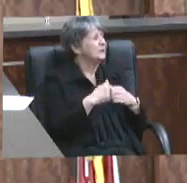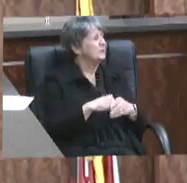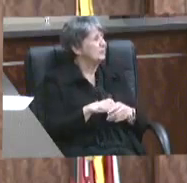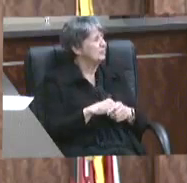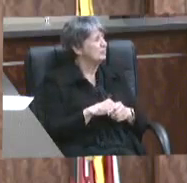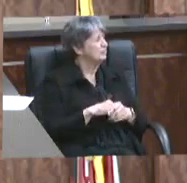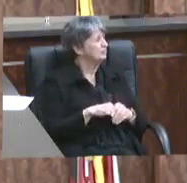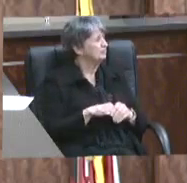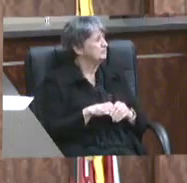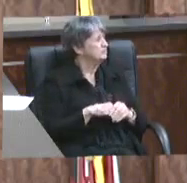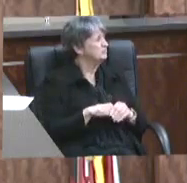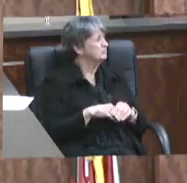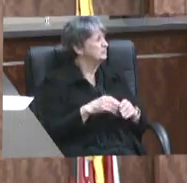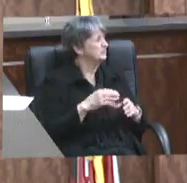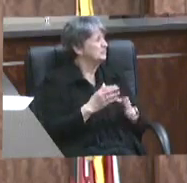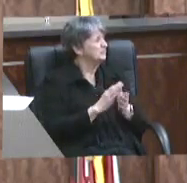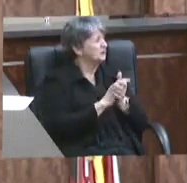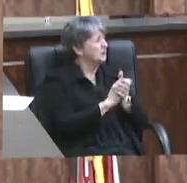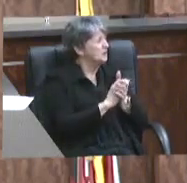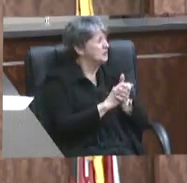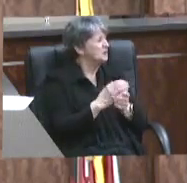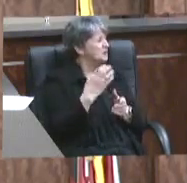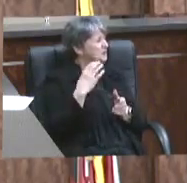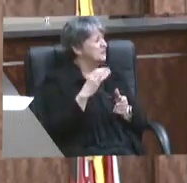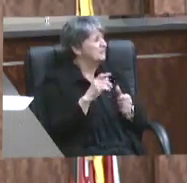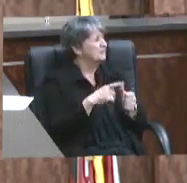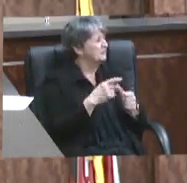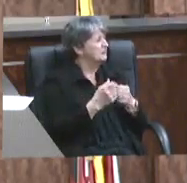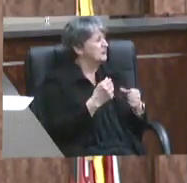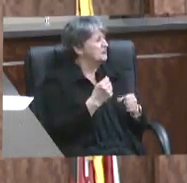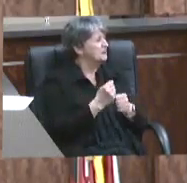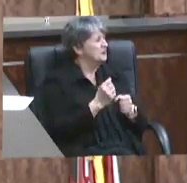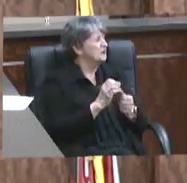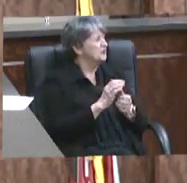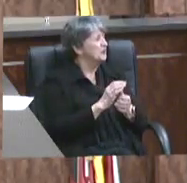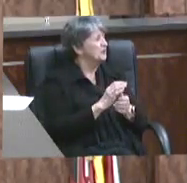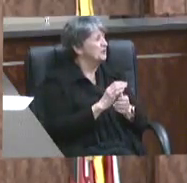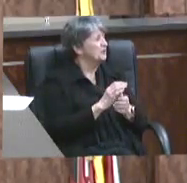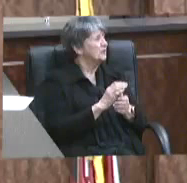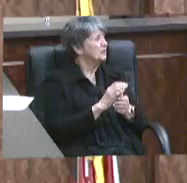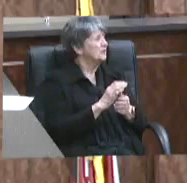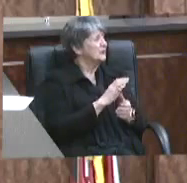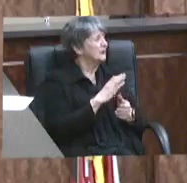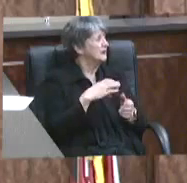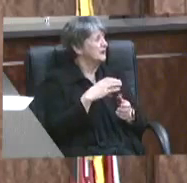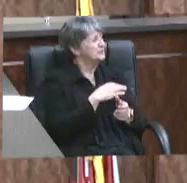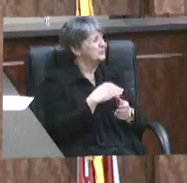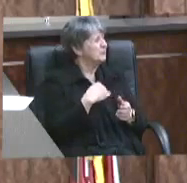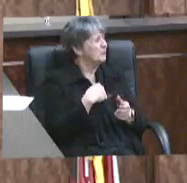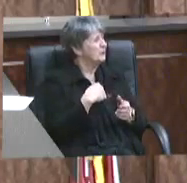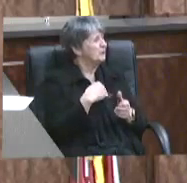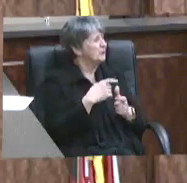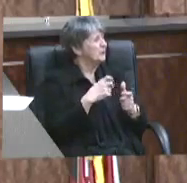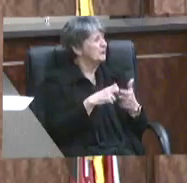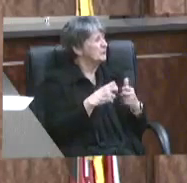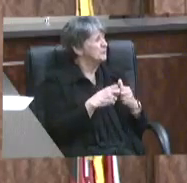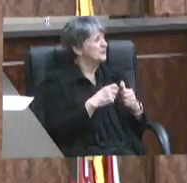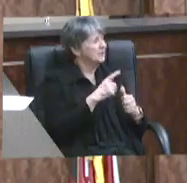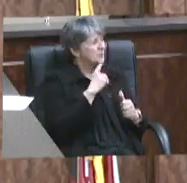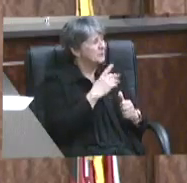I just want to say congratulations, Chief. As a first-year council member, you opened your door to me. Any problems we had, you wanted to answer it. So I really appreciate your